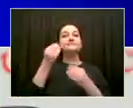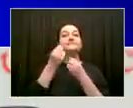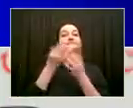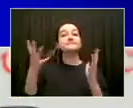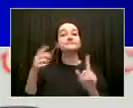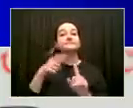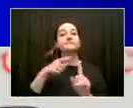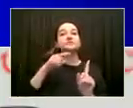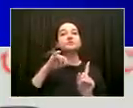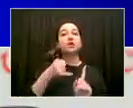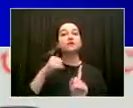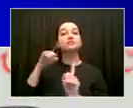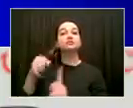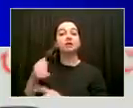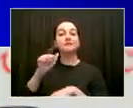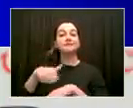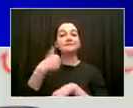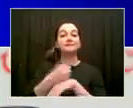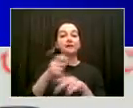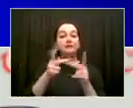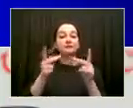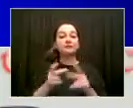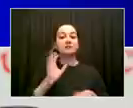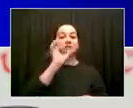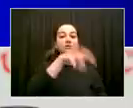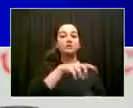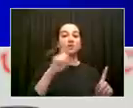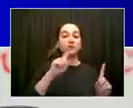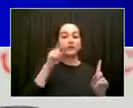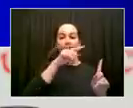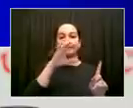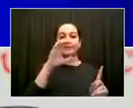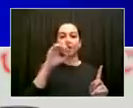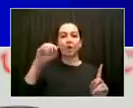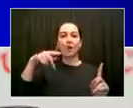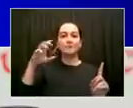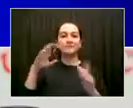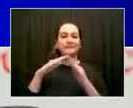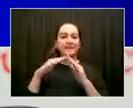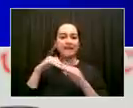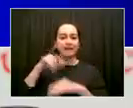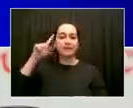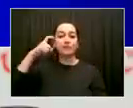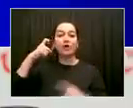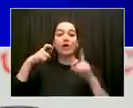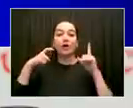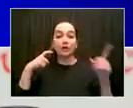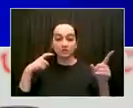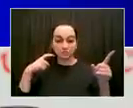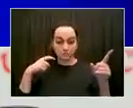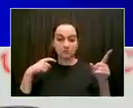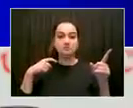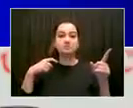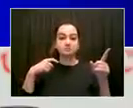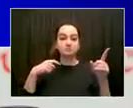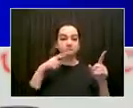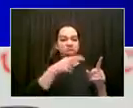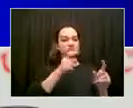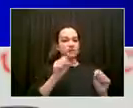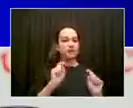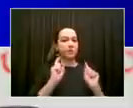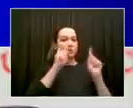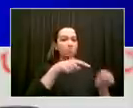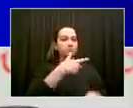the initial supply of Johnson & Johnson vaccine is very limited, but we expect a large supply later in the month. But this is still a big step